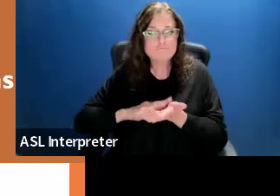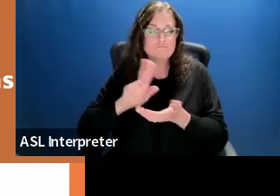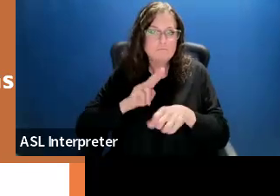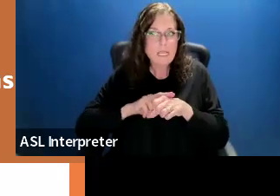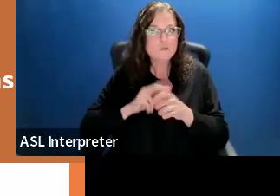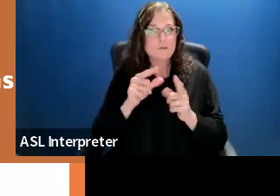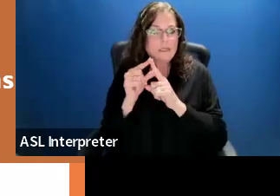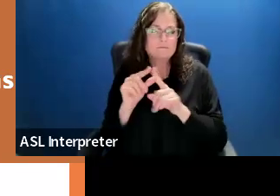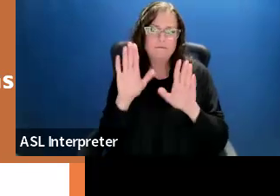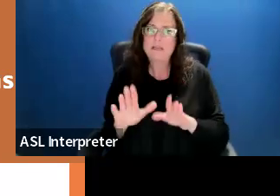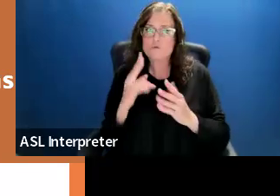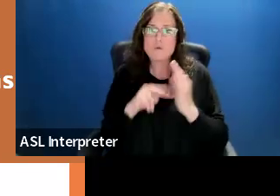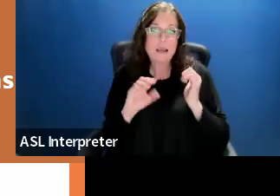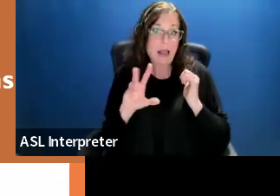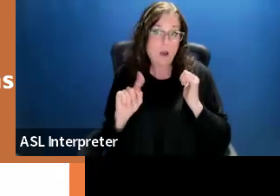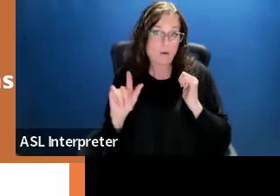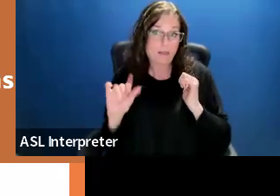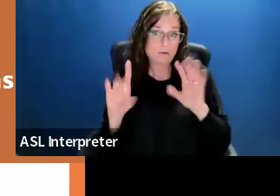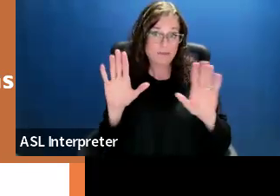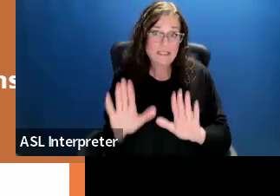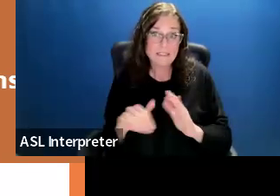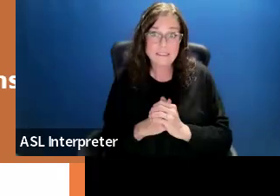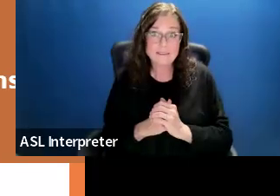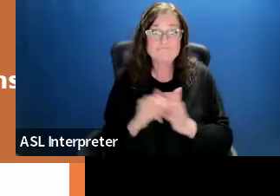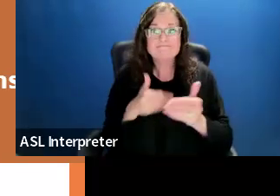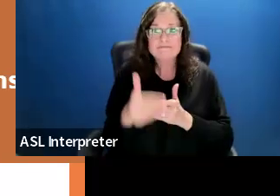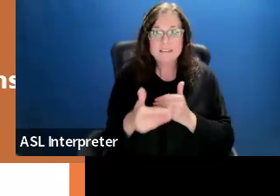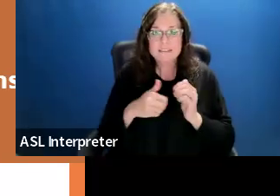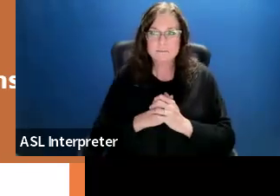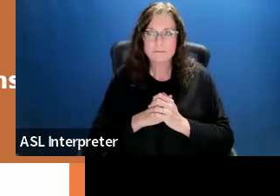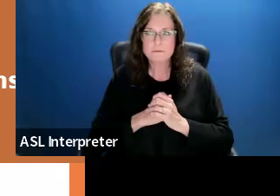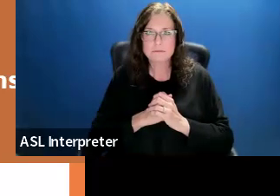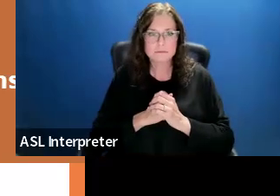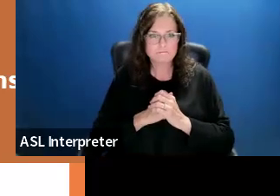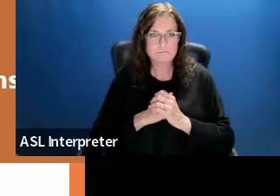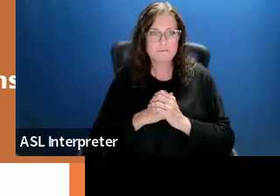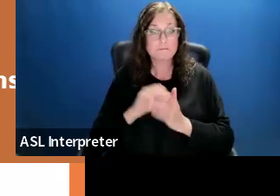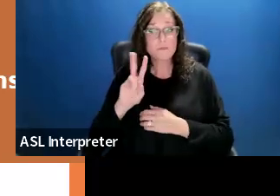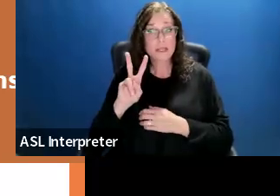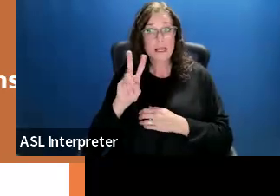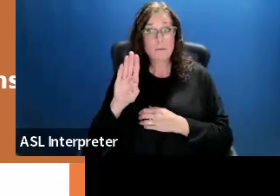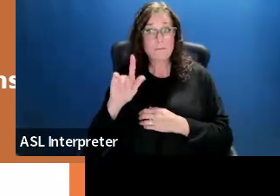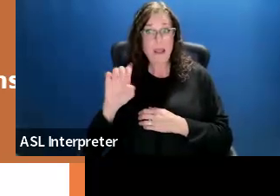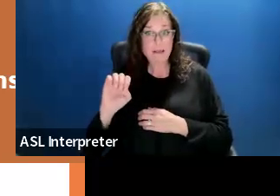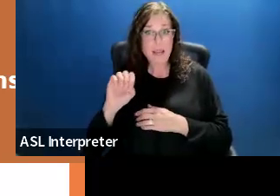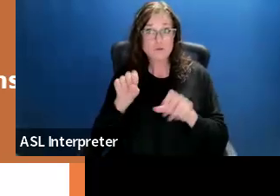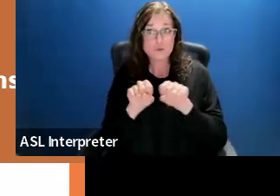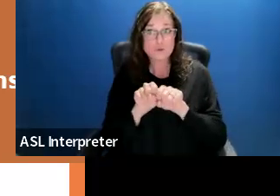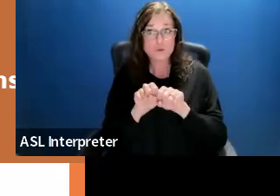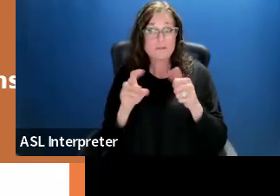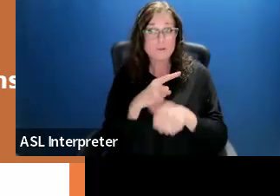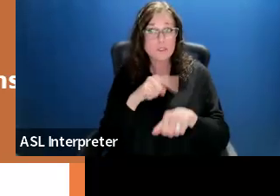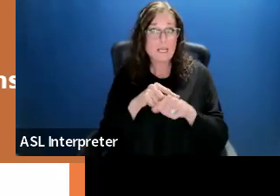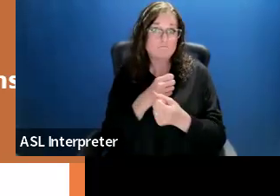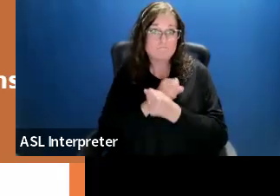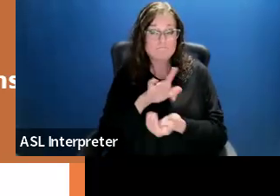it a fantastic read aloud. Next slide. Ballet Shoes. For the first time, Noel Streatfeild's